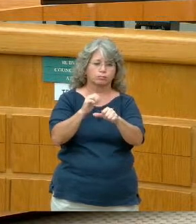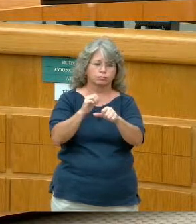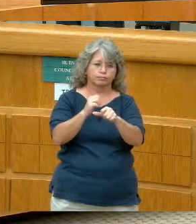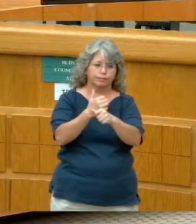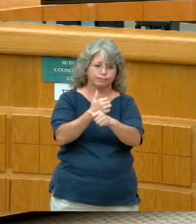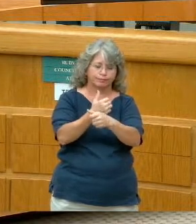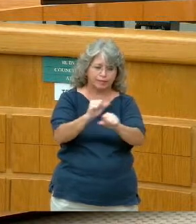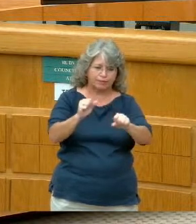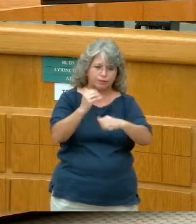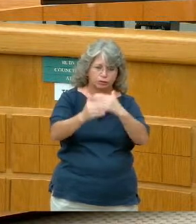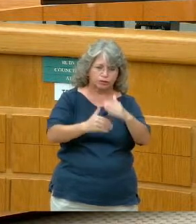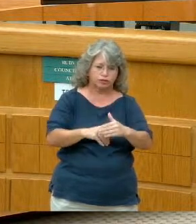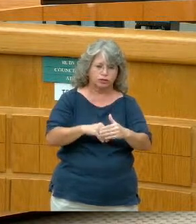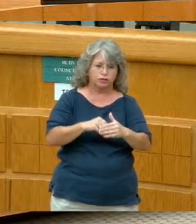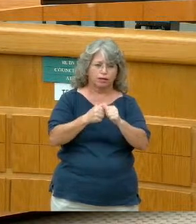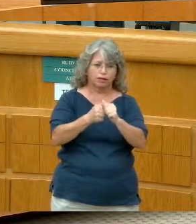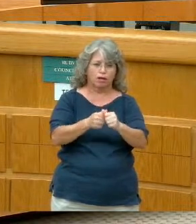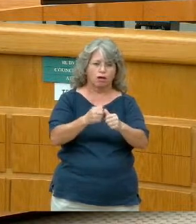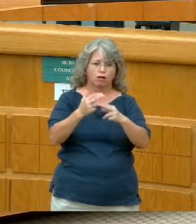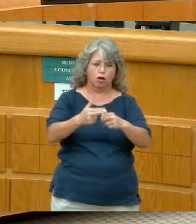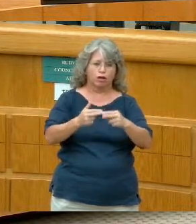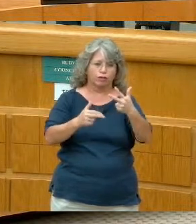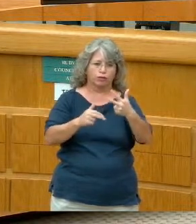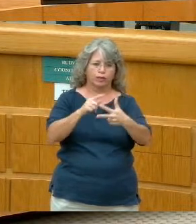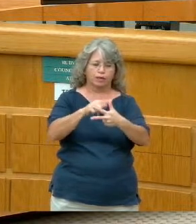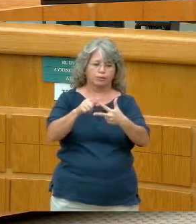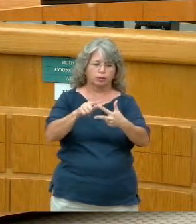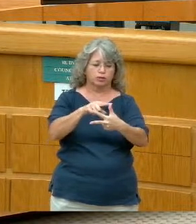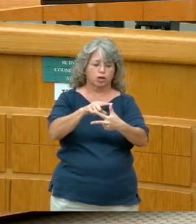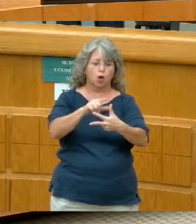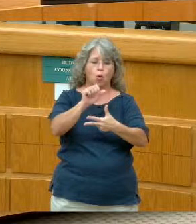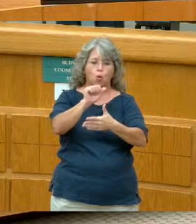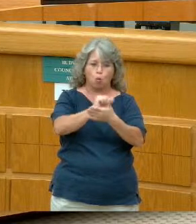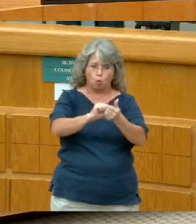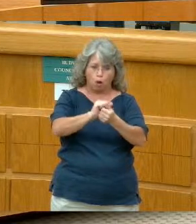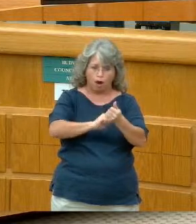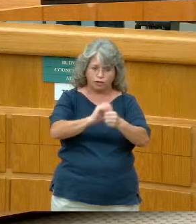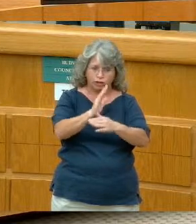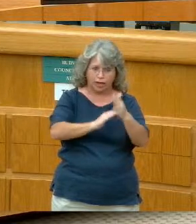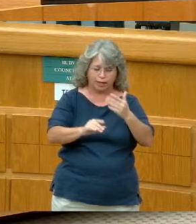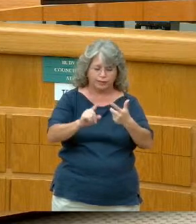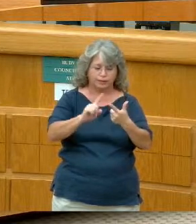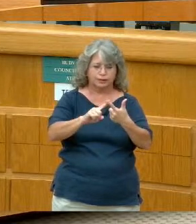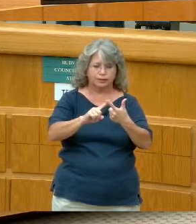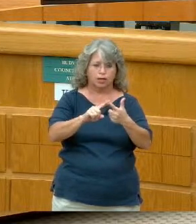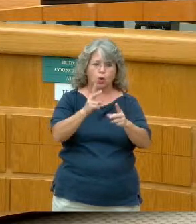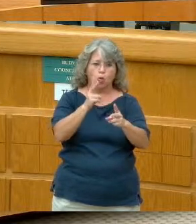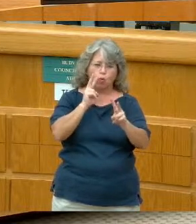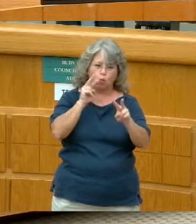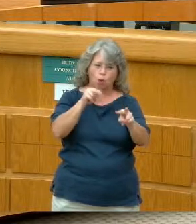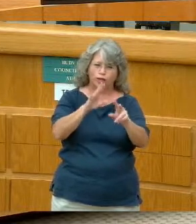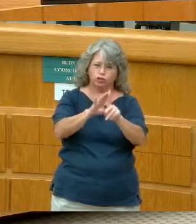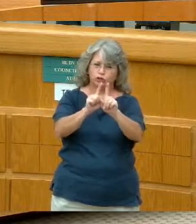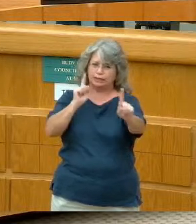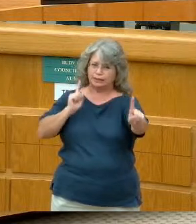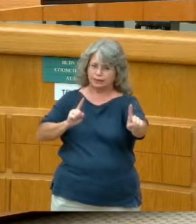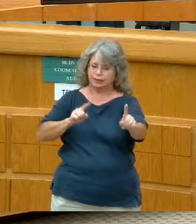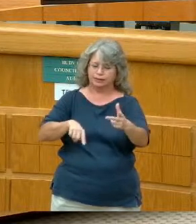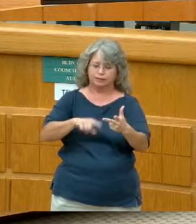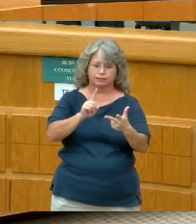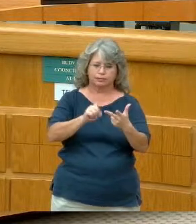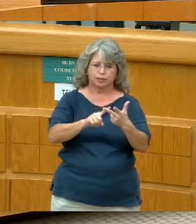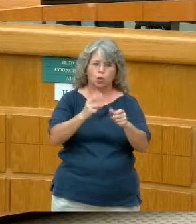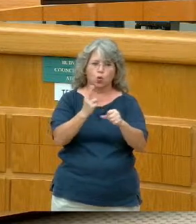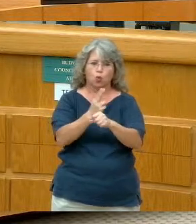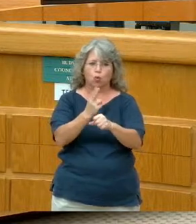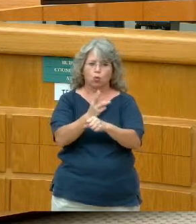3 W's. Wash your hands, watch your distance, and wear your mask. Due to possible exposure